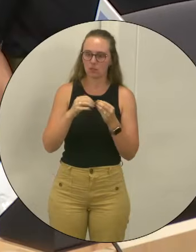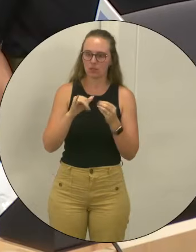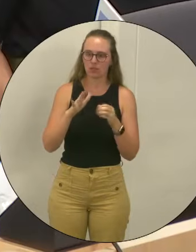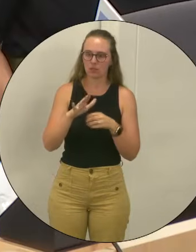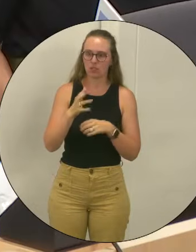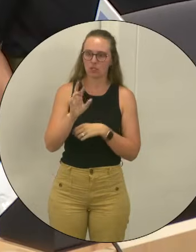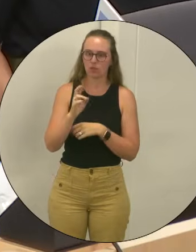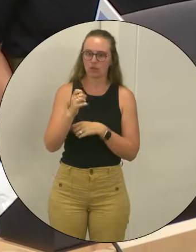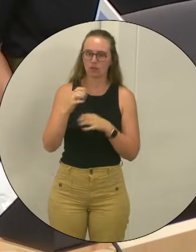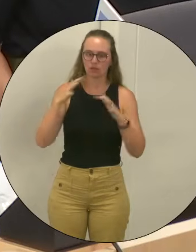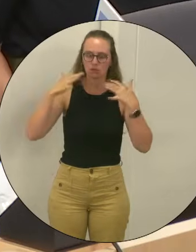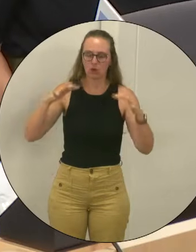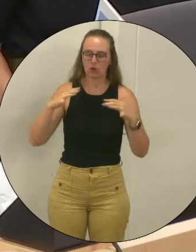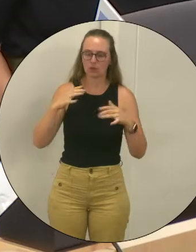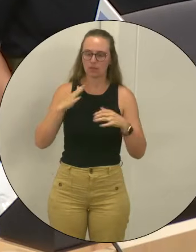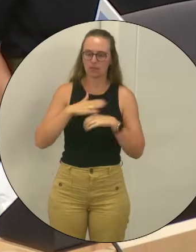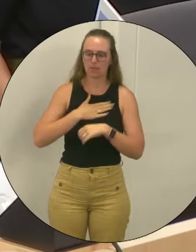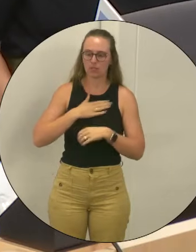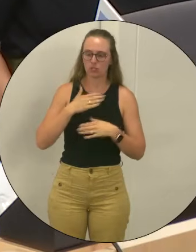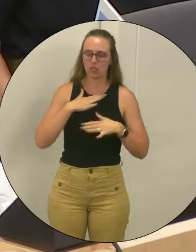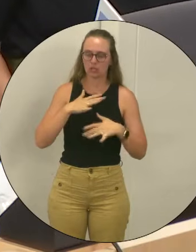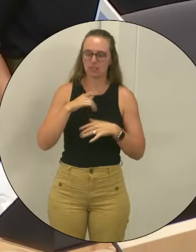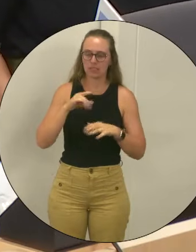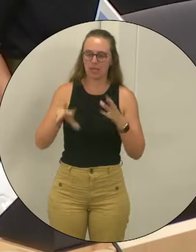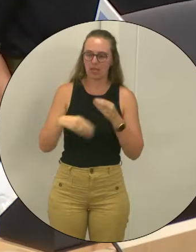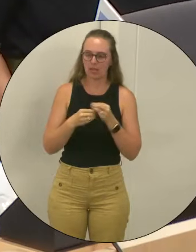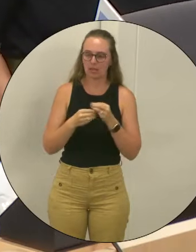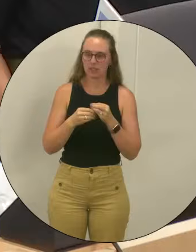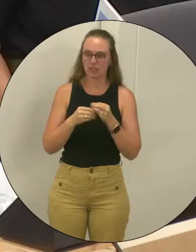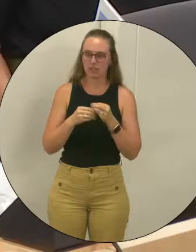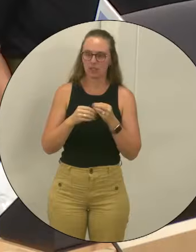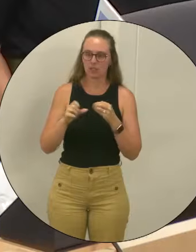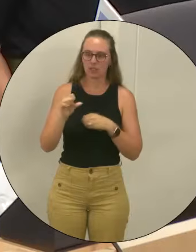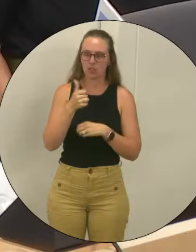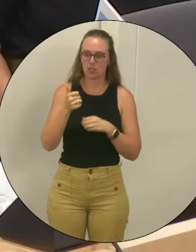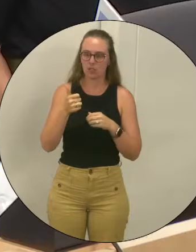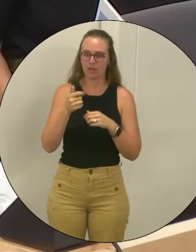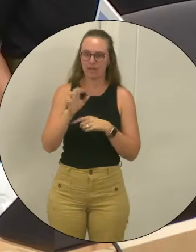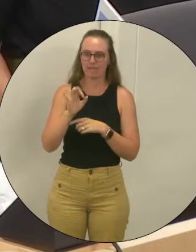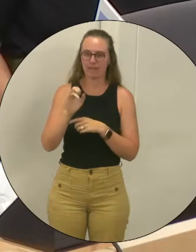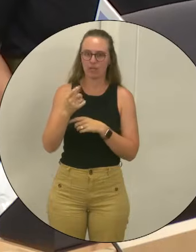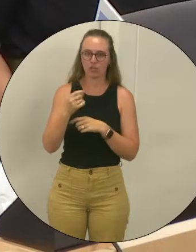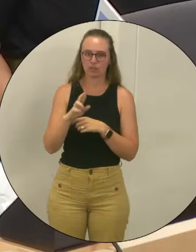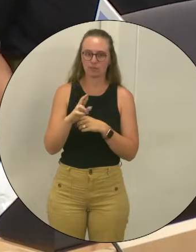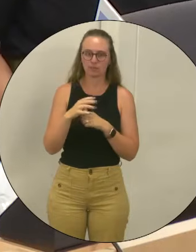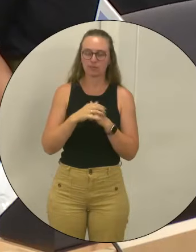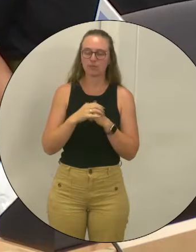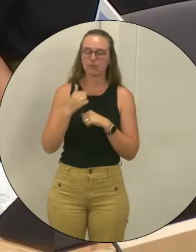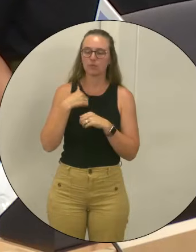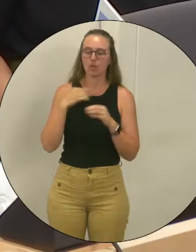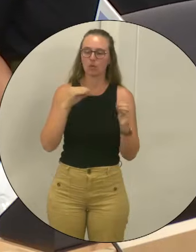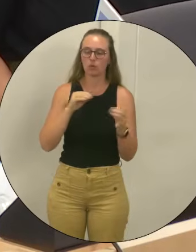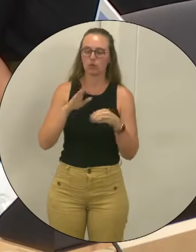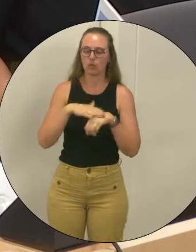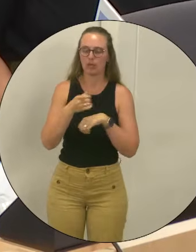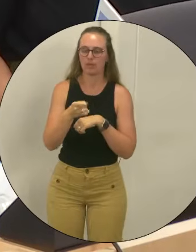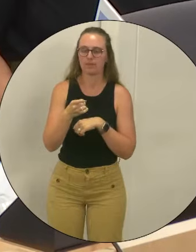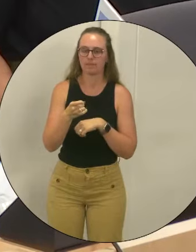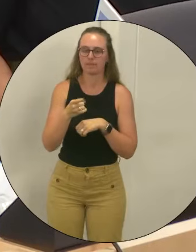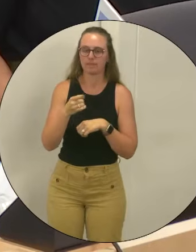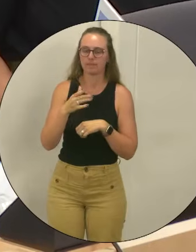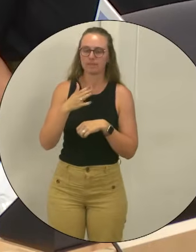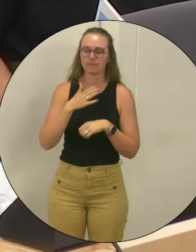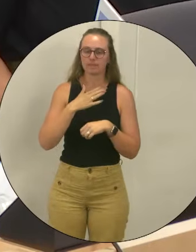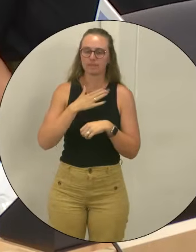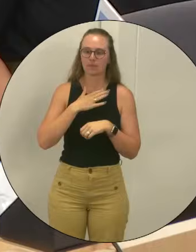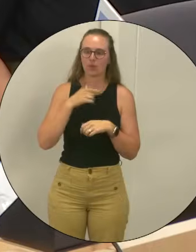his growl reverberated in my chest as he added another finger. I moved on him. Lightning lashed